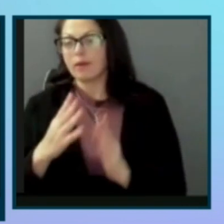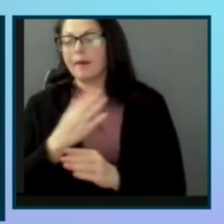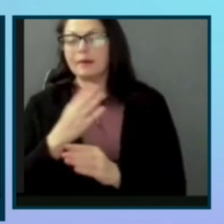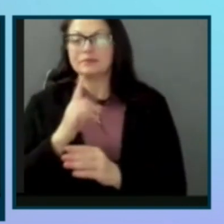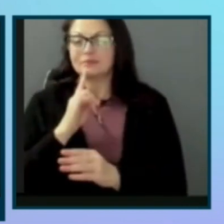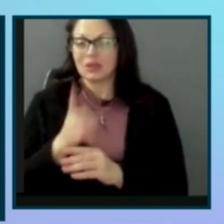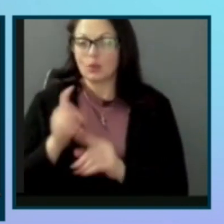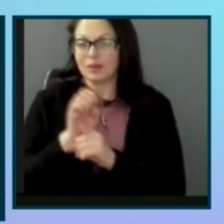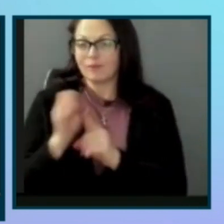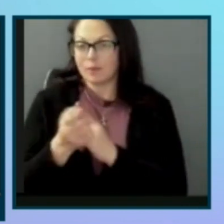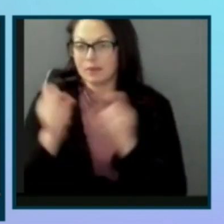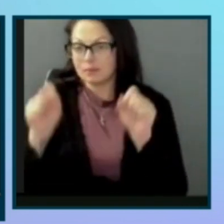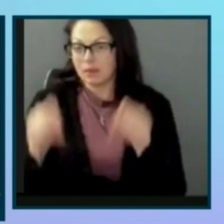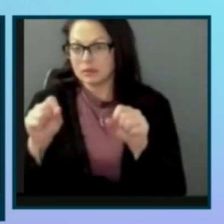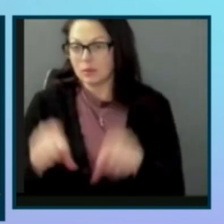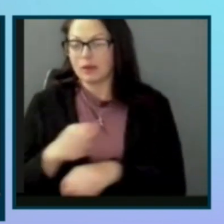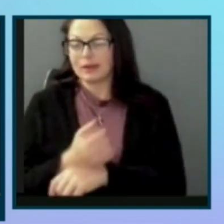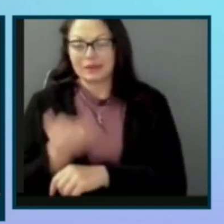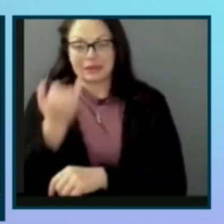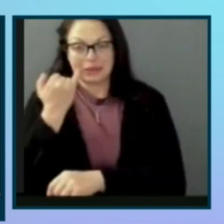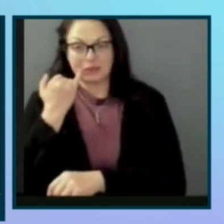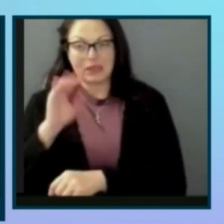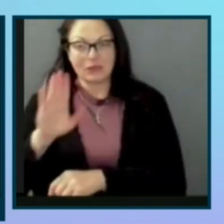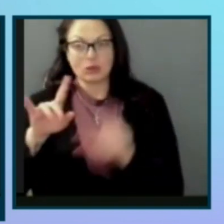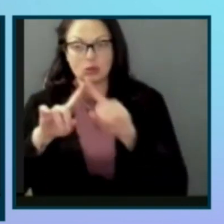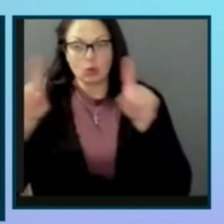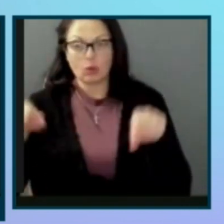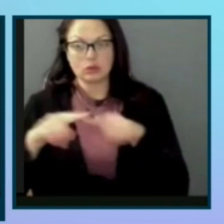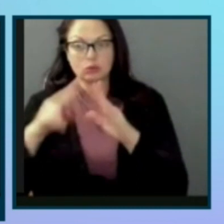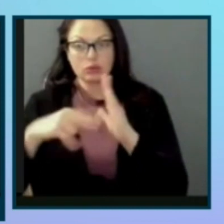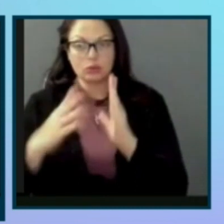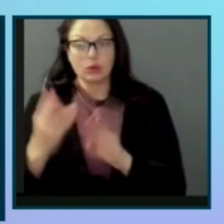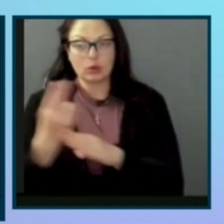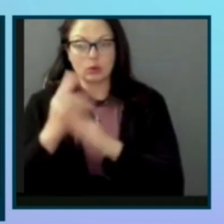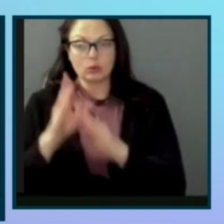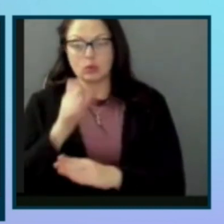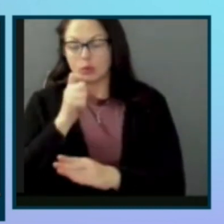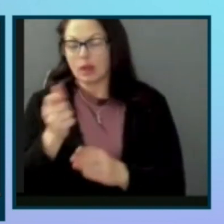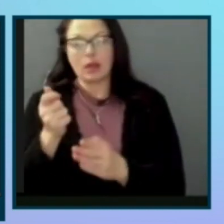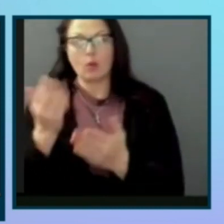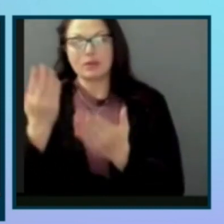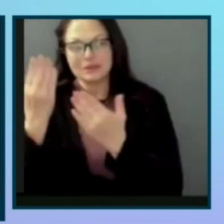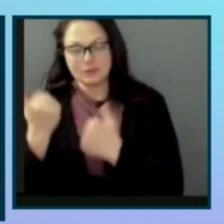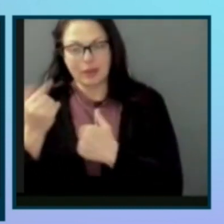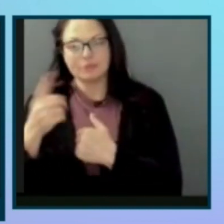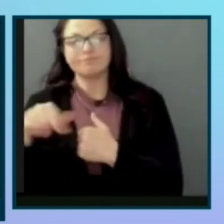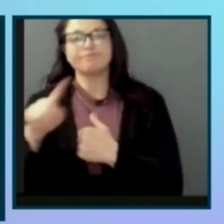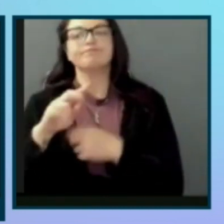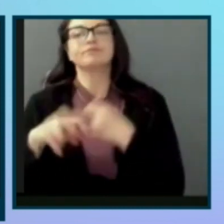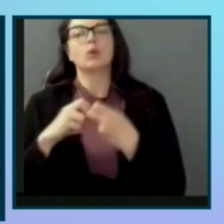environment as possible. Even if you're a screen reader user, you're not going to always anticipate those kind of issues.